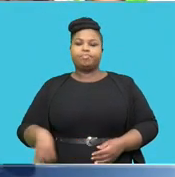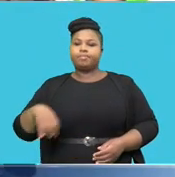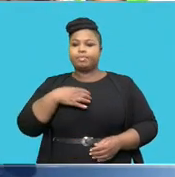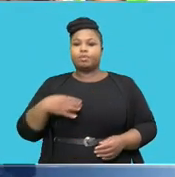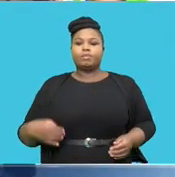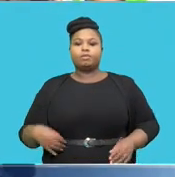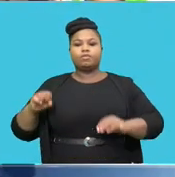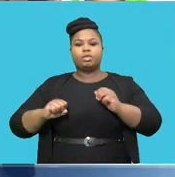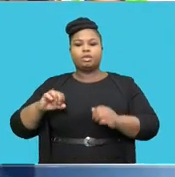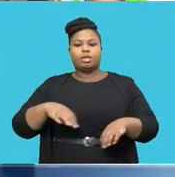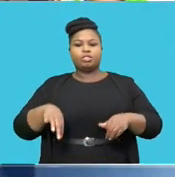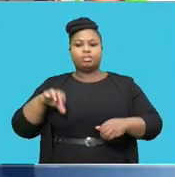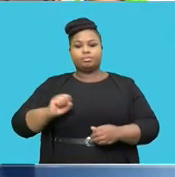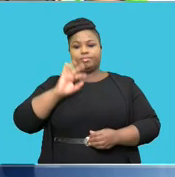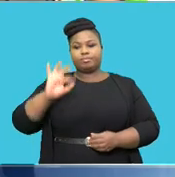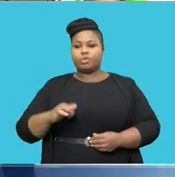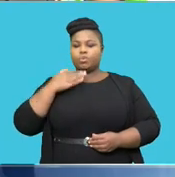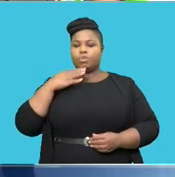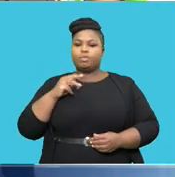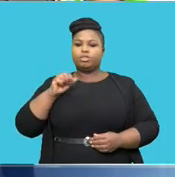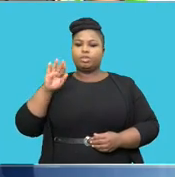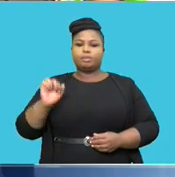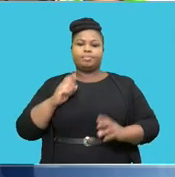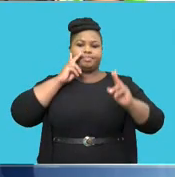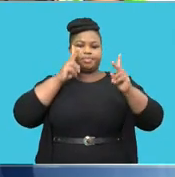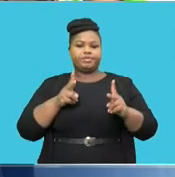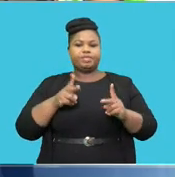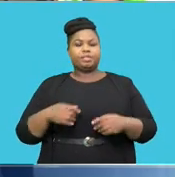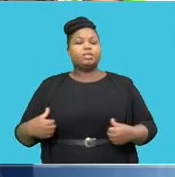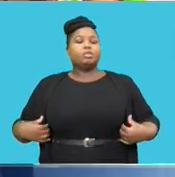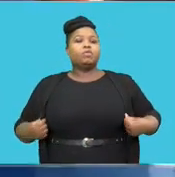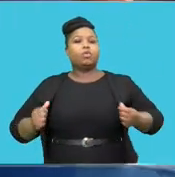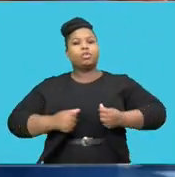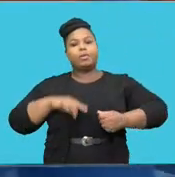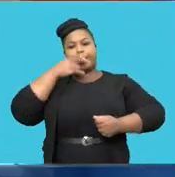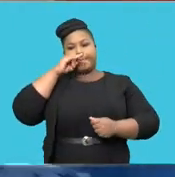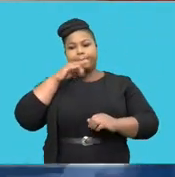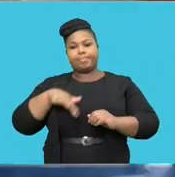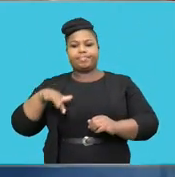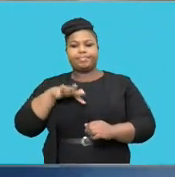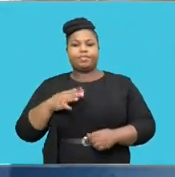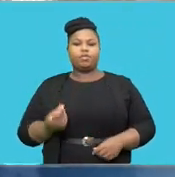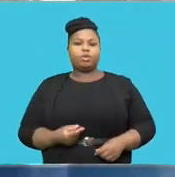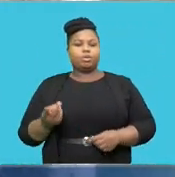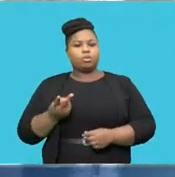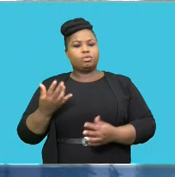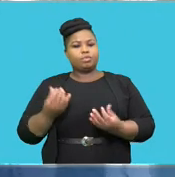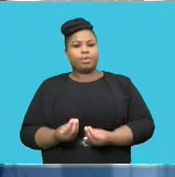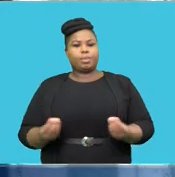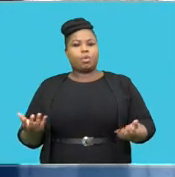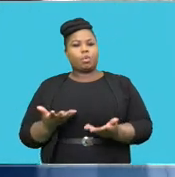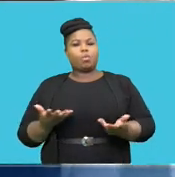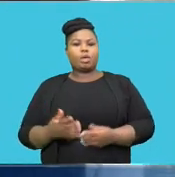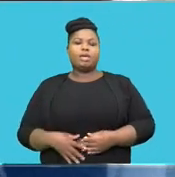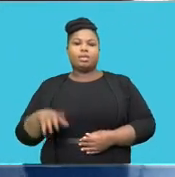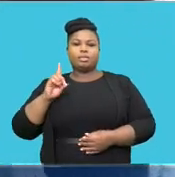Mopresidente wa mokga wa ActionSA Herman Mashaba o etetse ditsi tsa tlhokomelo ya bana ba lemong tse tlase tse bogareng ba